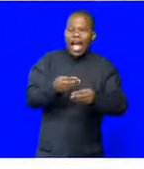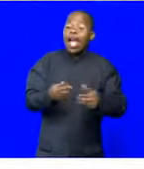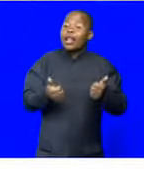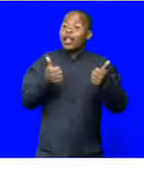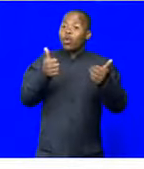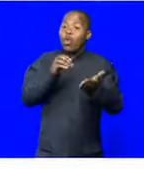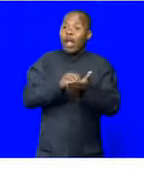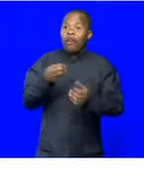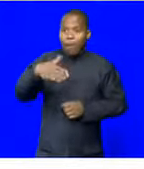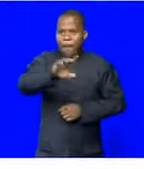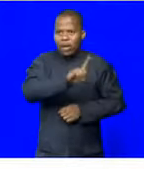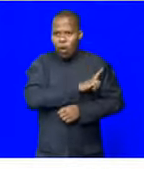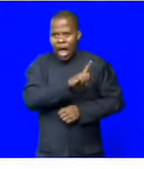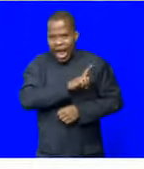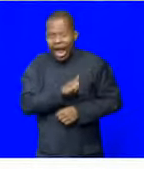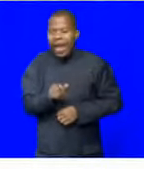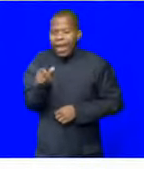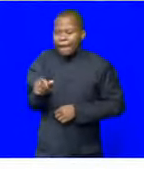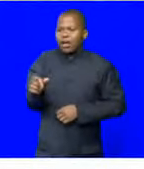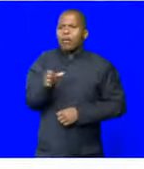still able to export